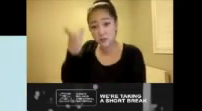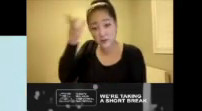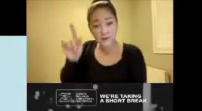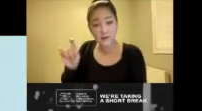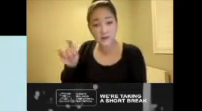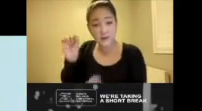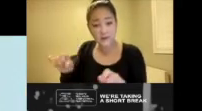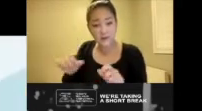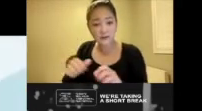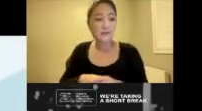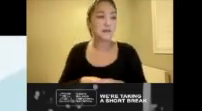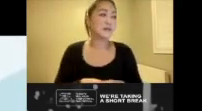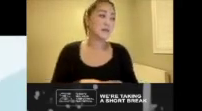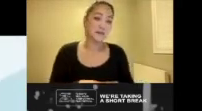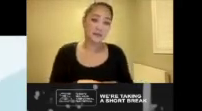him?